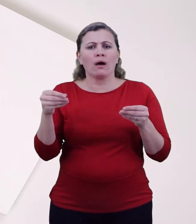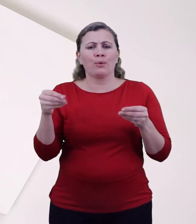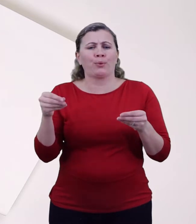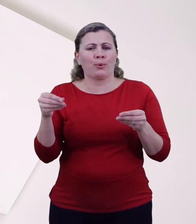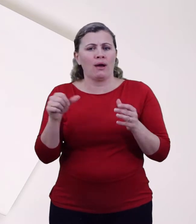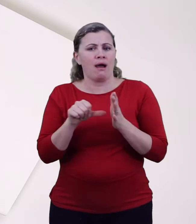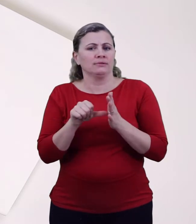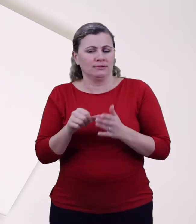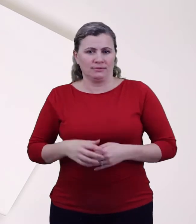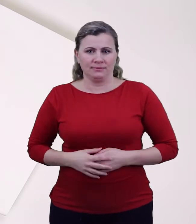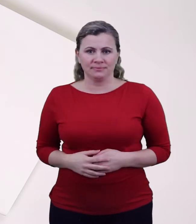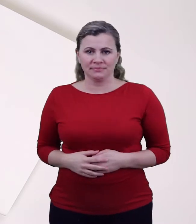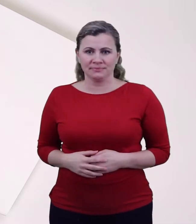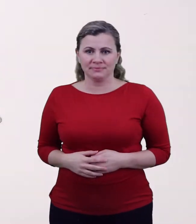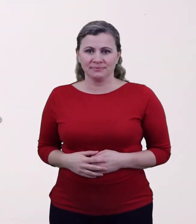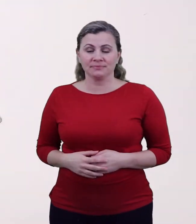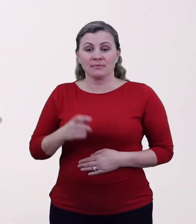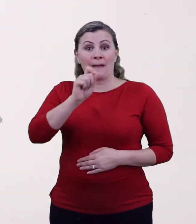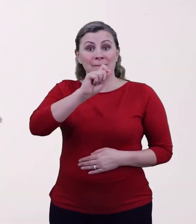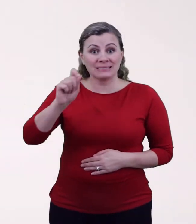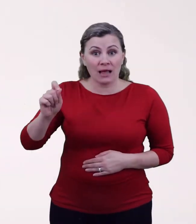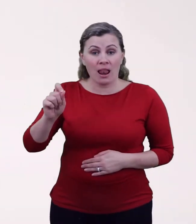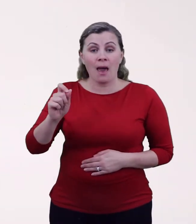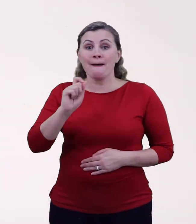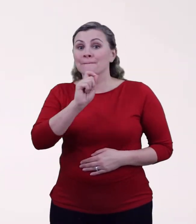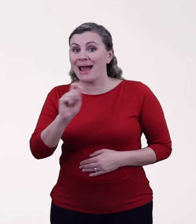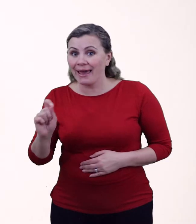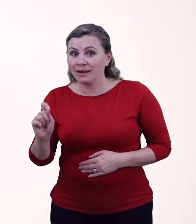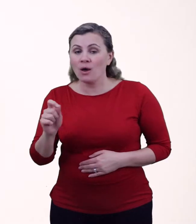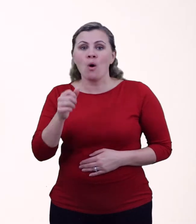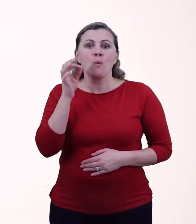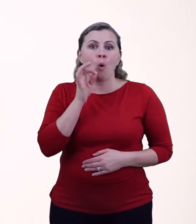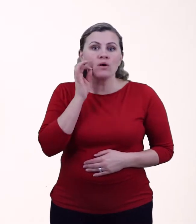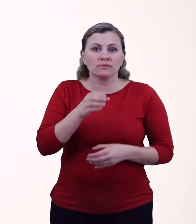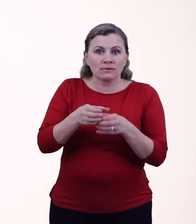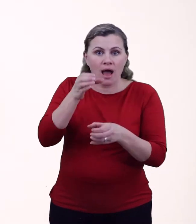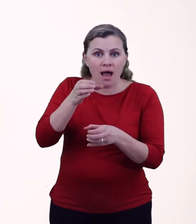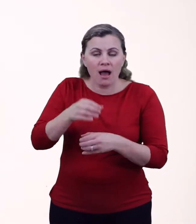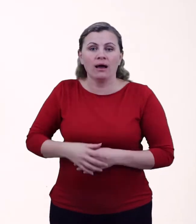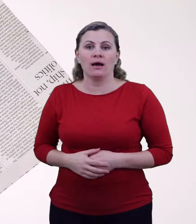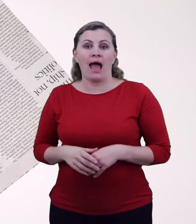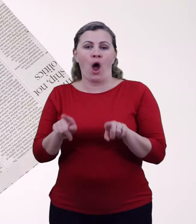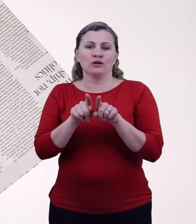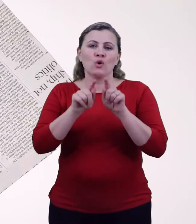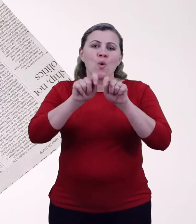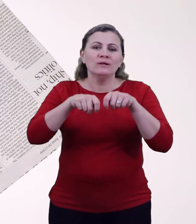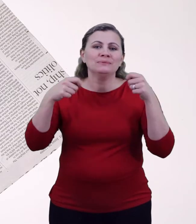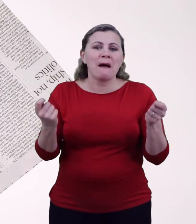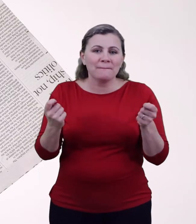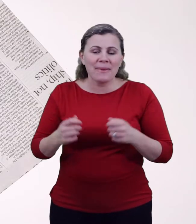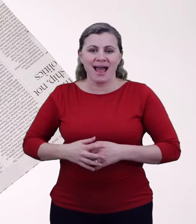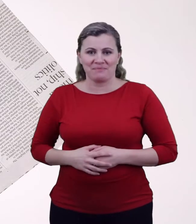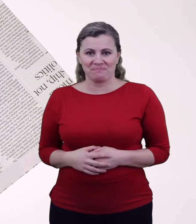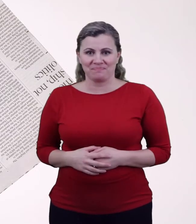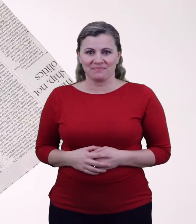or use paper that isn't too thin, a pencil, a black pen, small pot for water, a sheet of newspaper